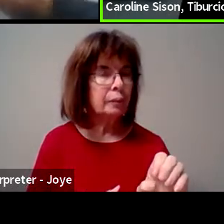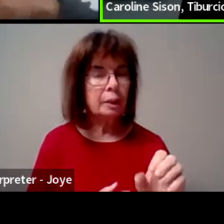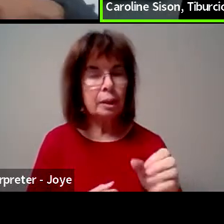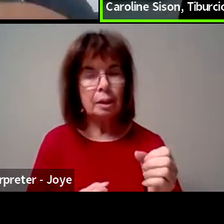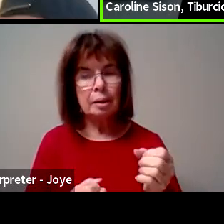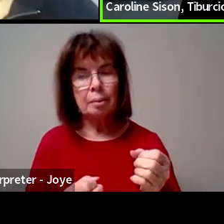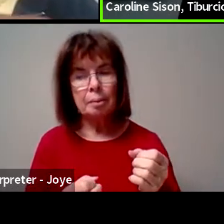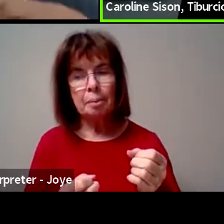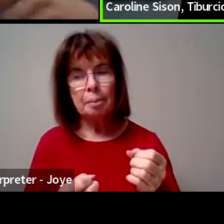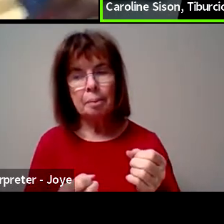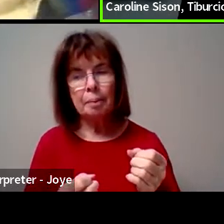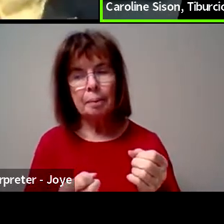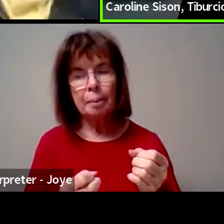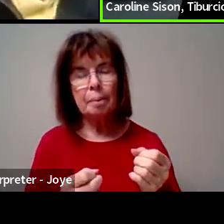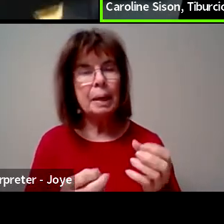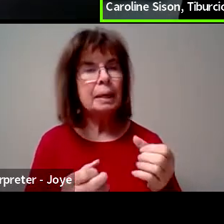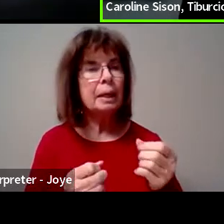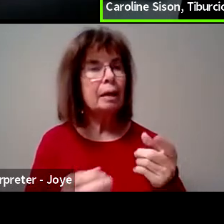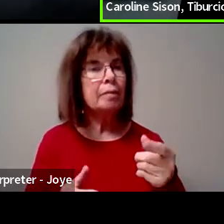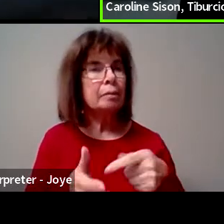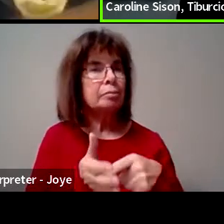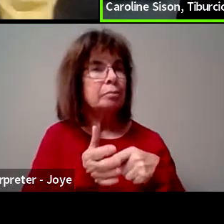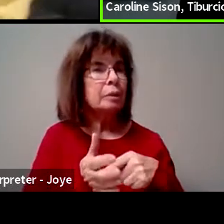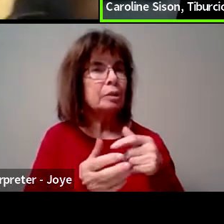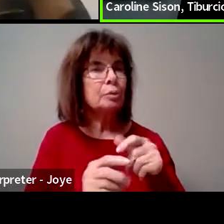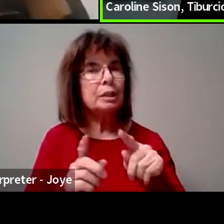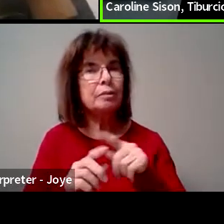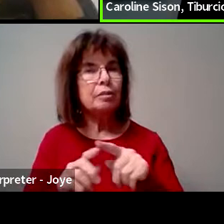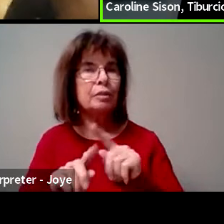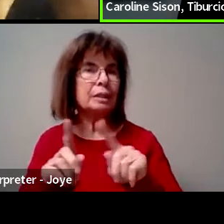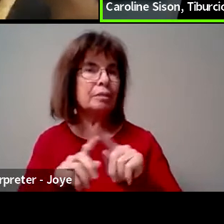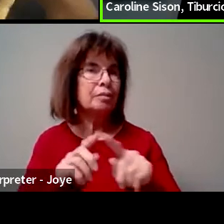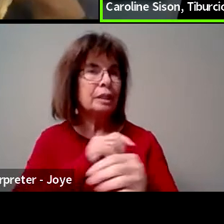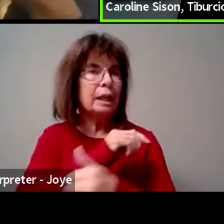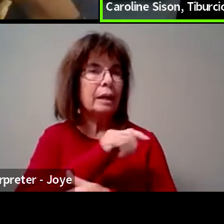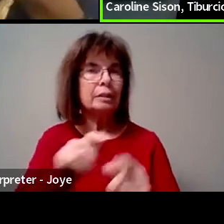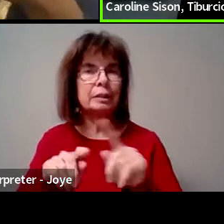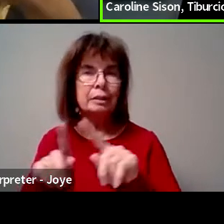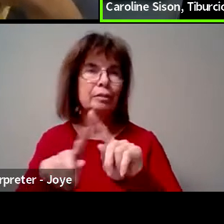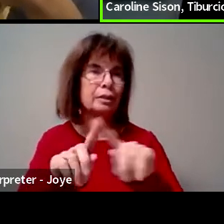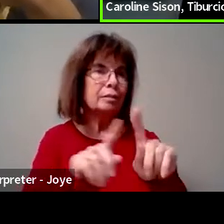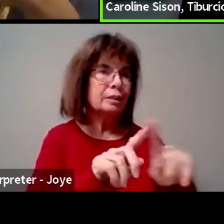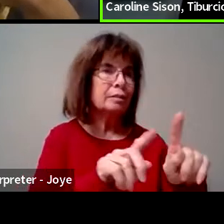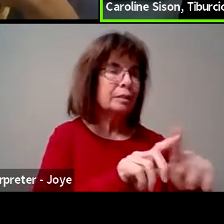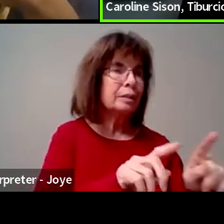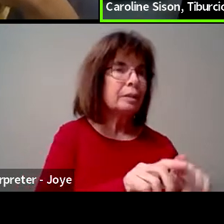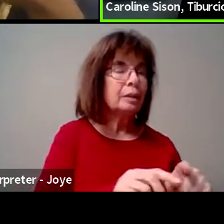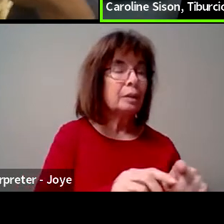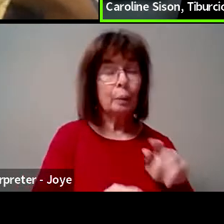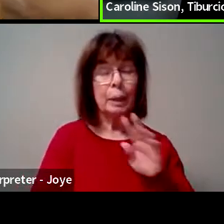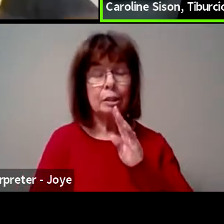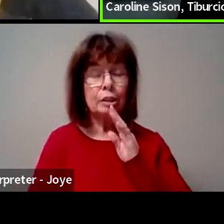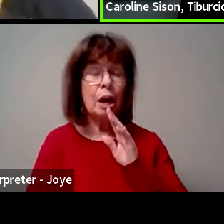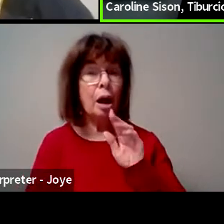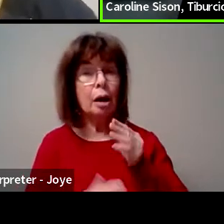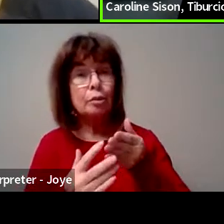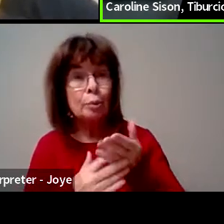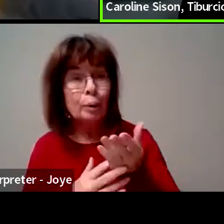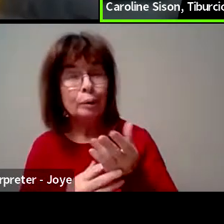different from county to county. It was one of those things that we had to kind of talk through and